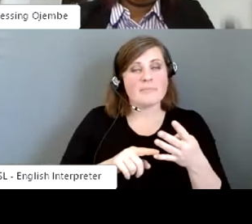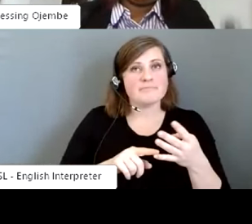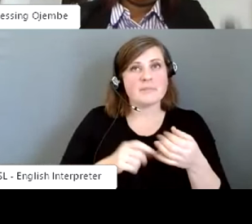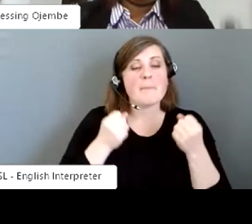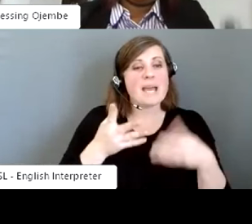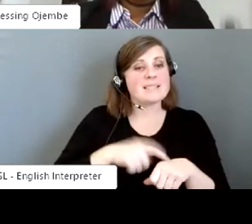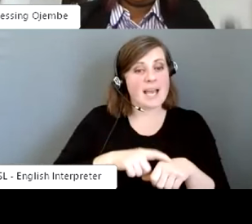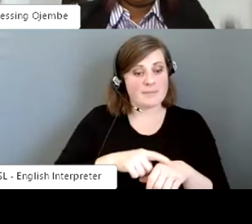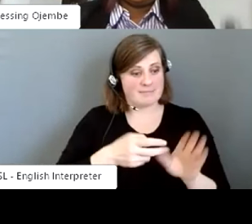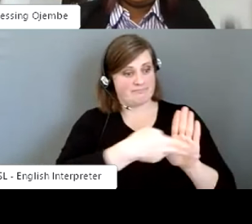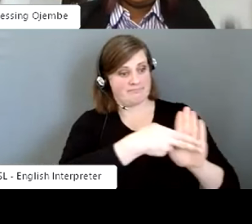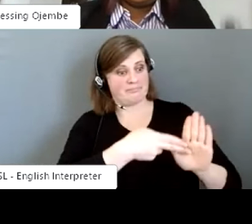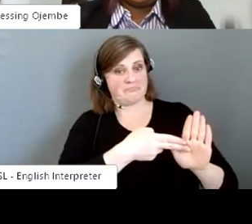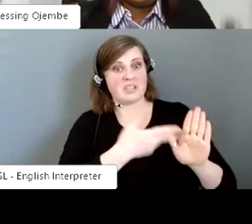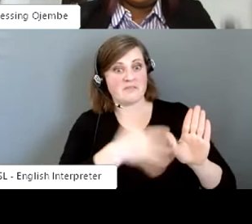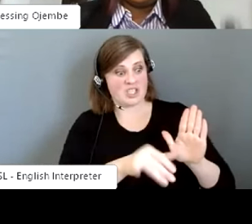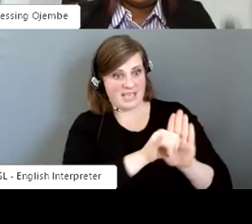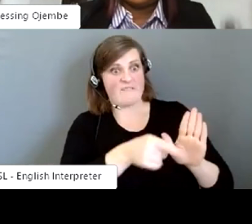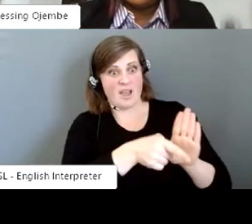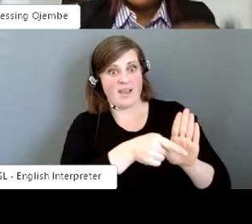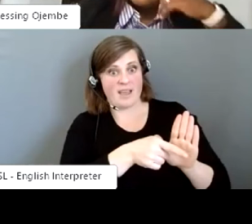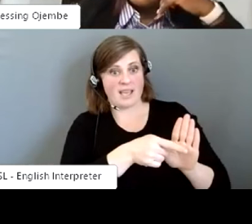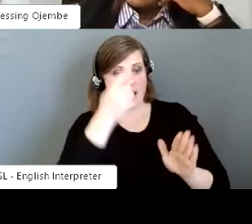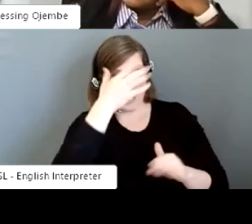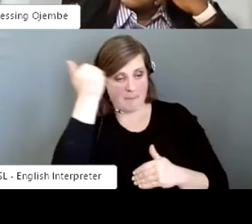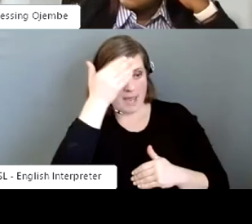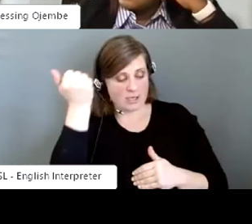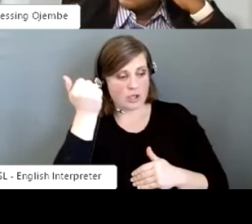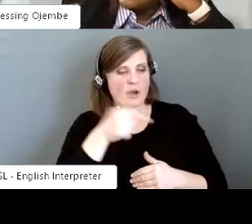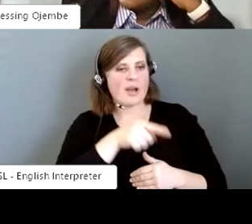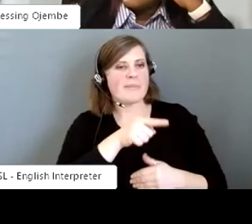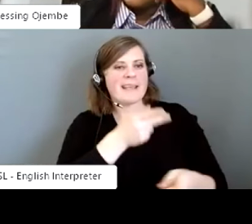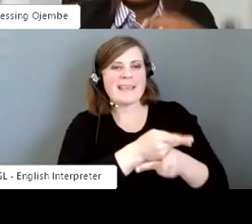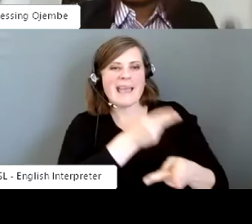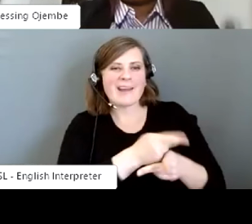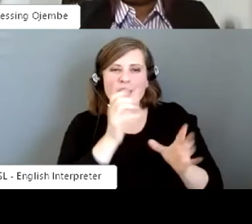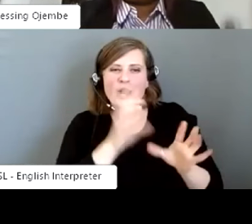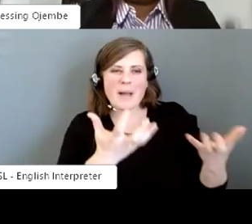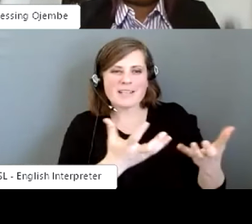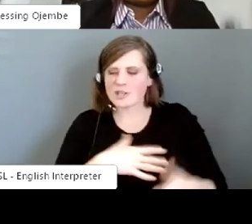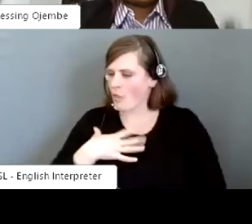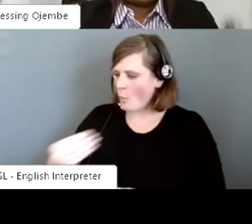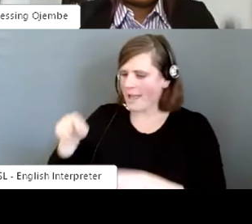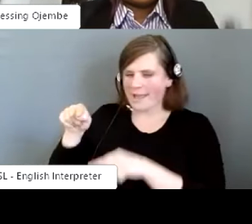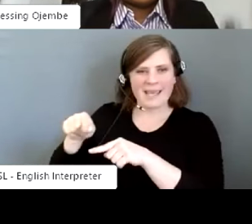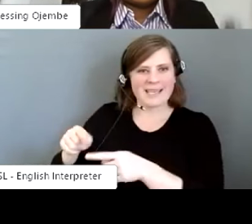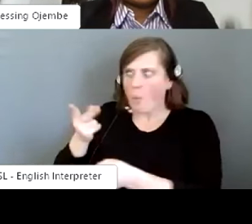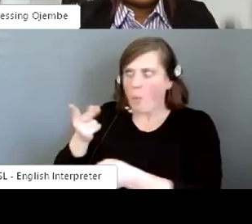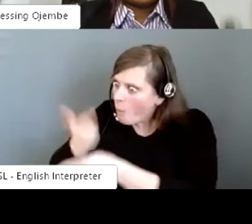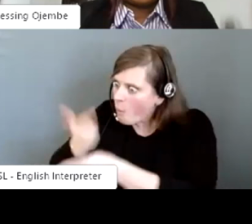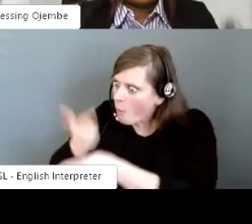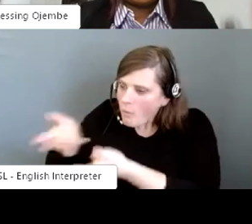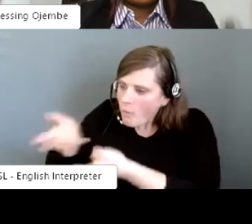oftentimes we've seen Black older adults with dementia receive lower quality of care compared to the white counterpart. These could be